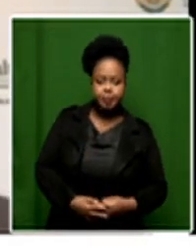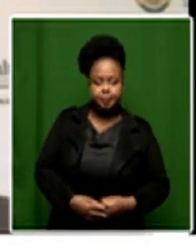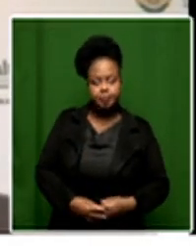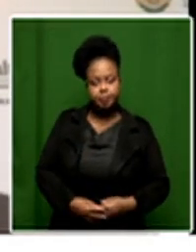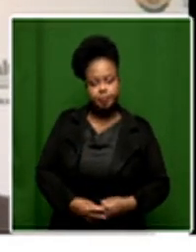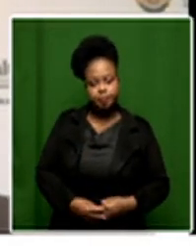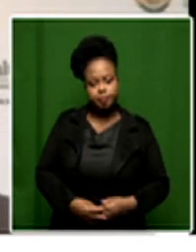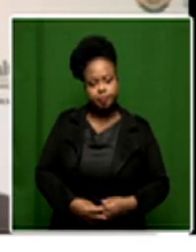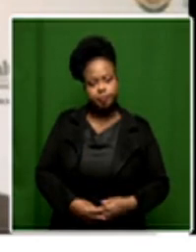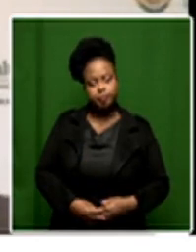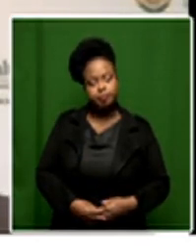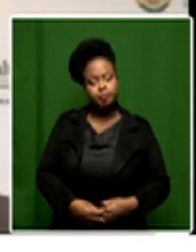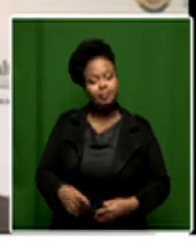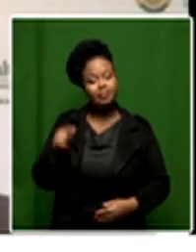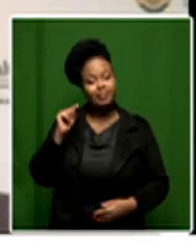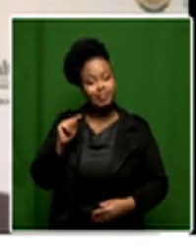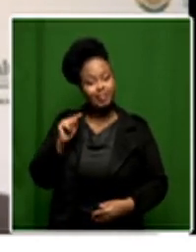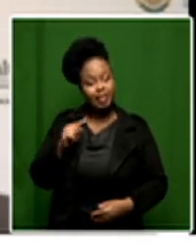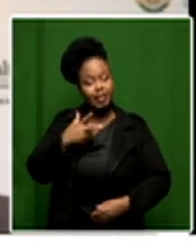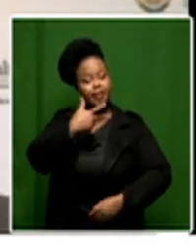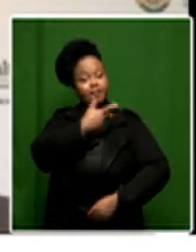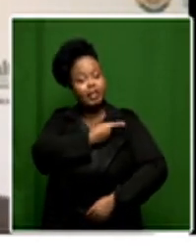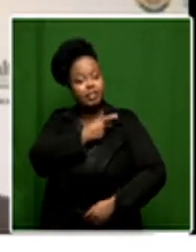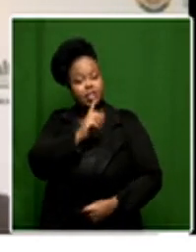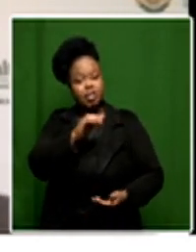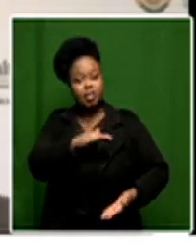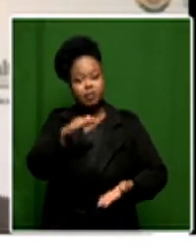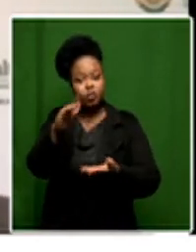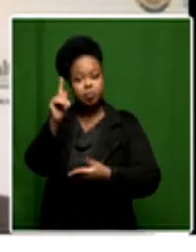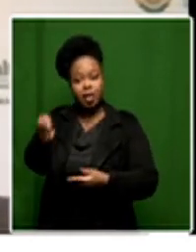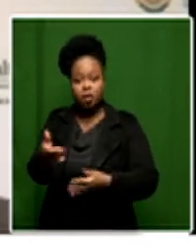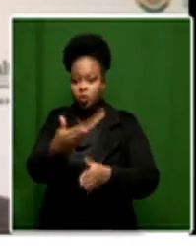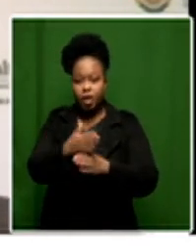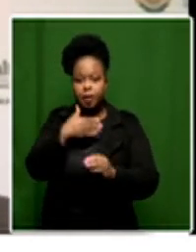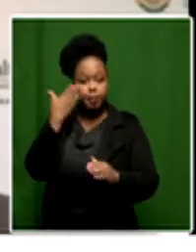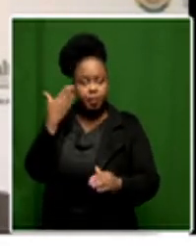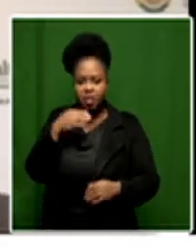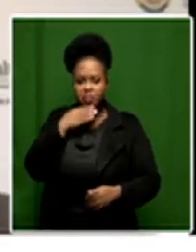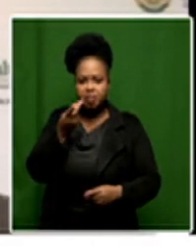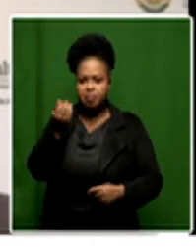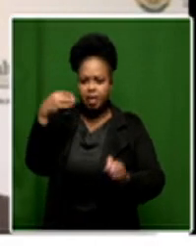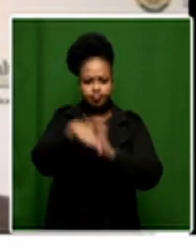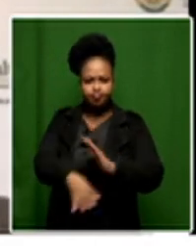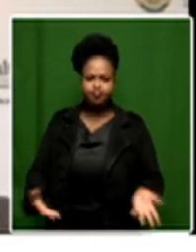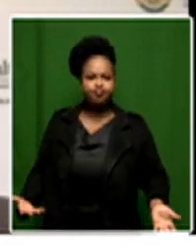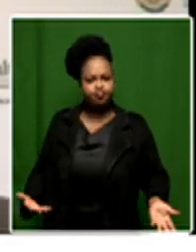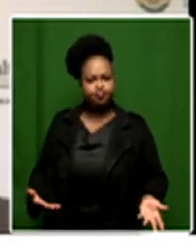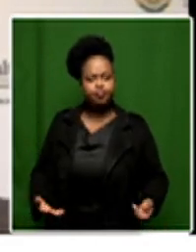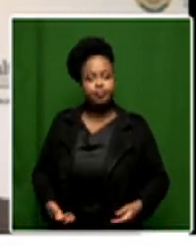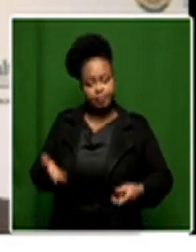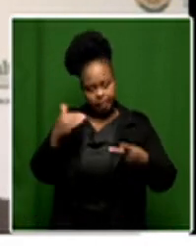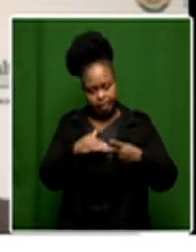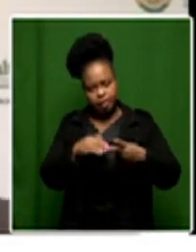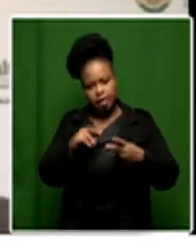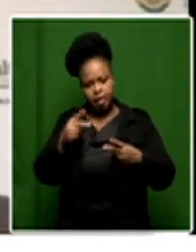Excuse me. Now, that vaccine, if it didn't work, they would have forfeited the money. Then the other issue is